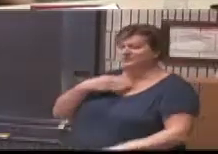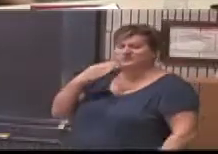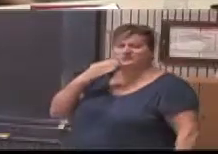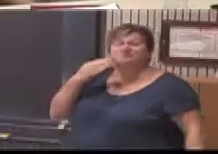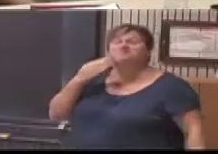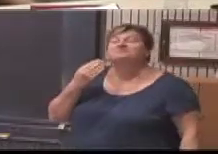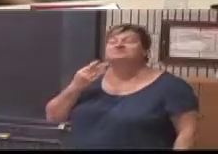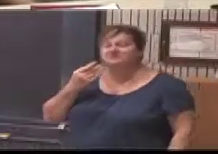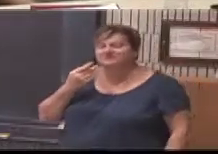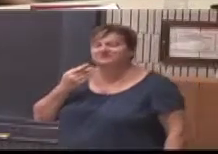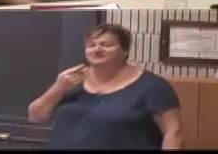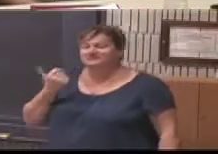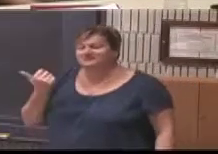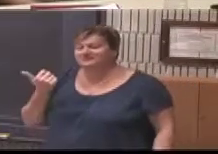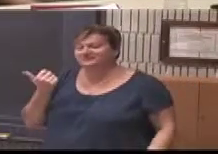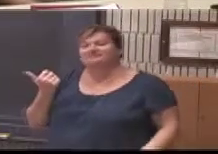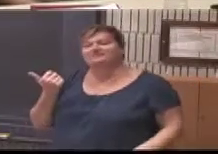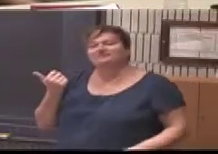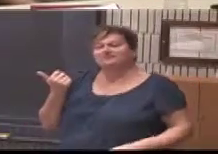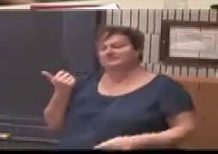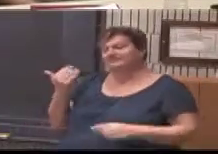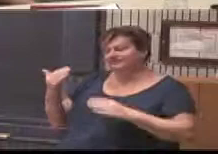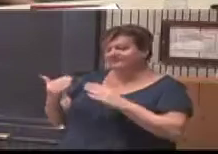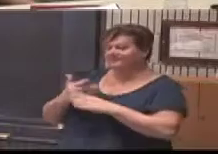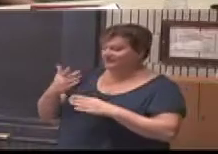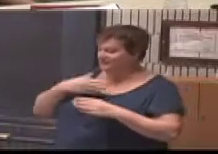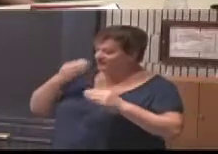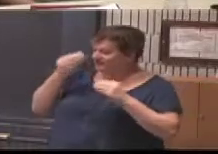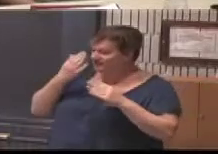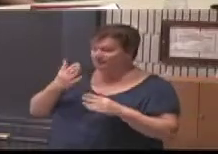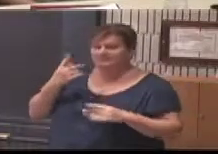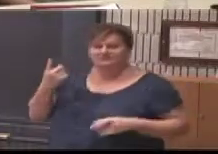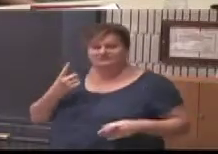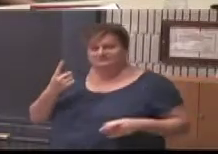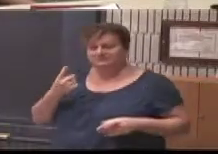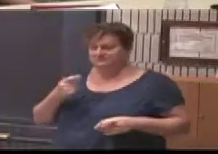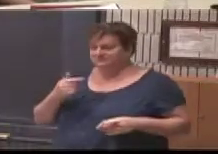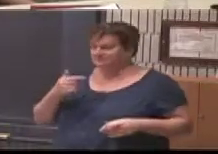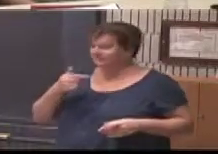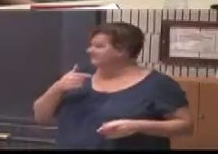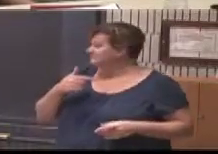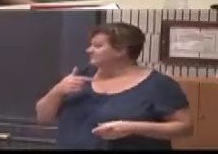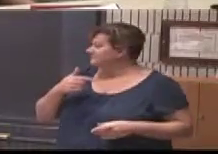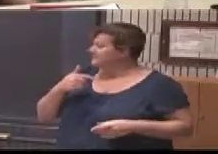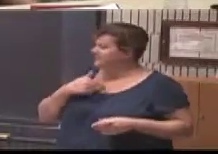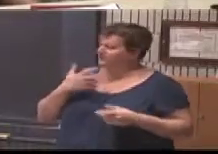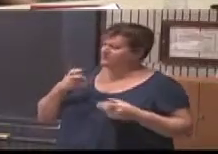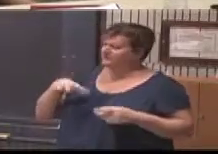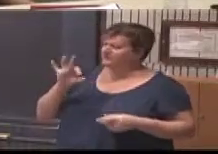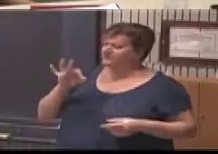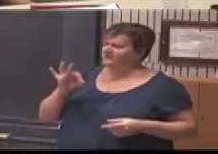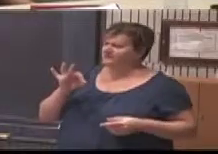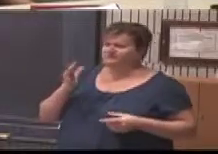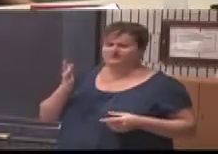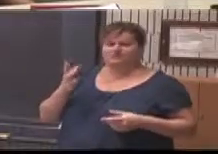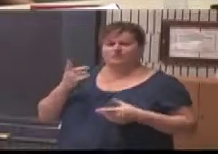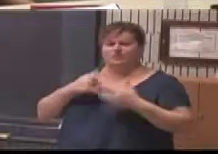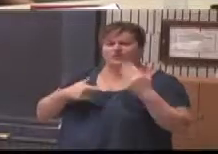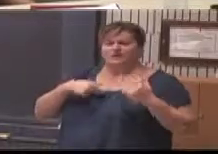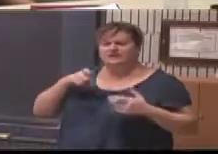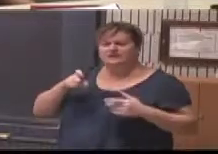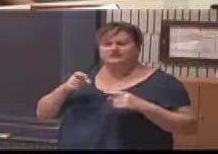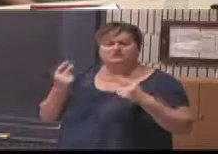But she came, you know, she came under another guise, like she had information or something. And I was more practical. I wanted to find out more of what I needed